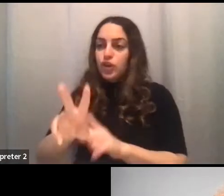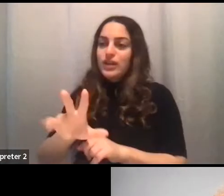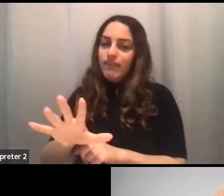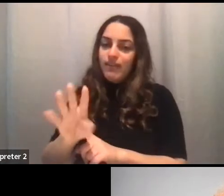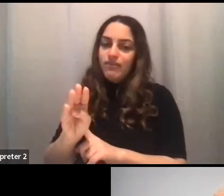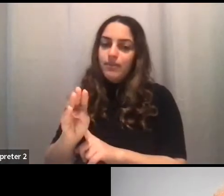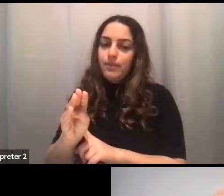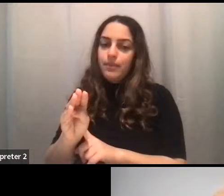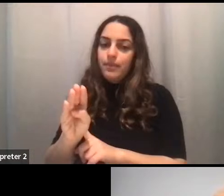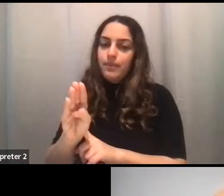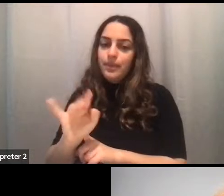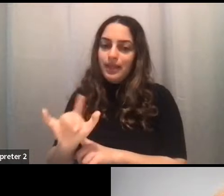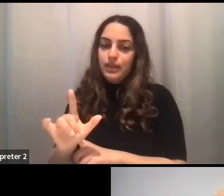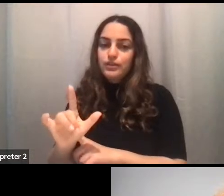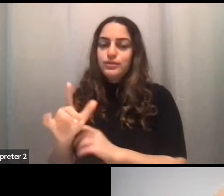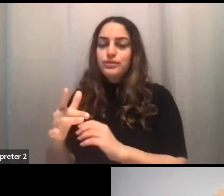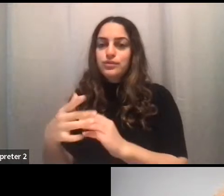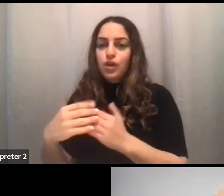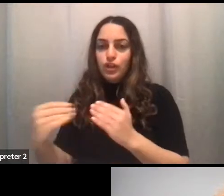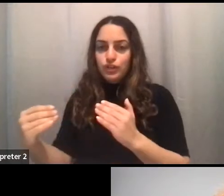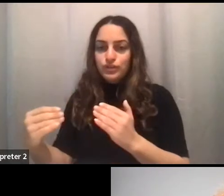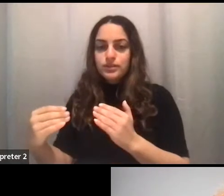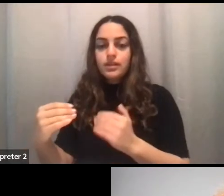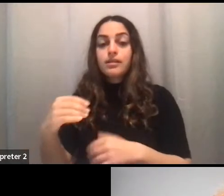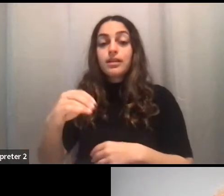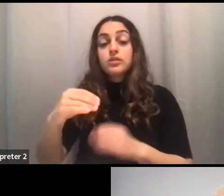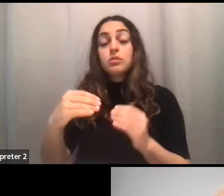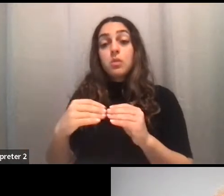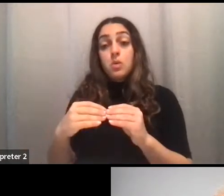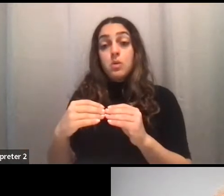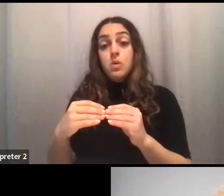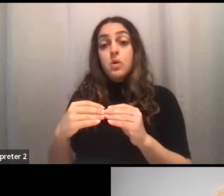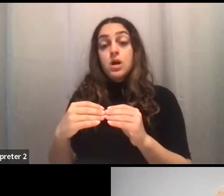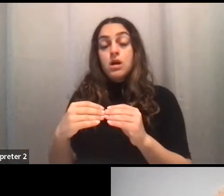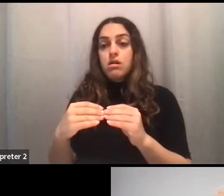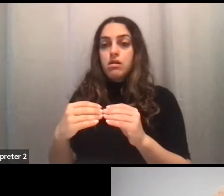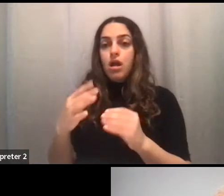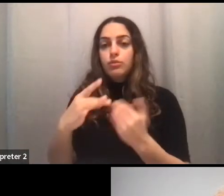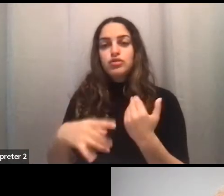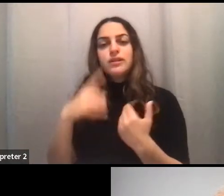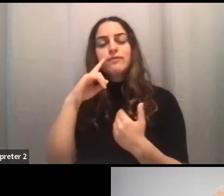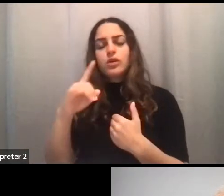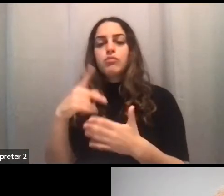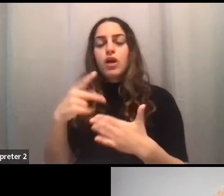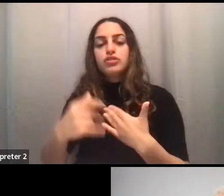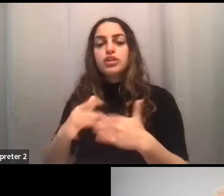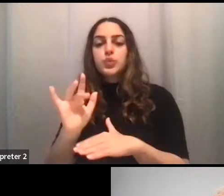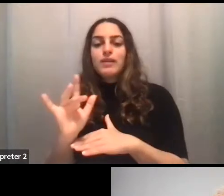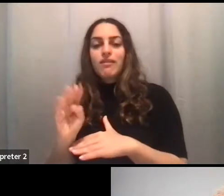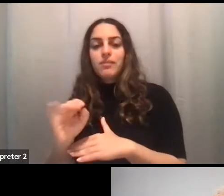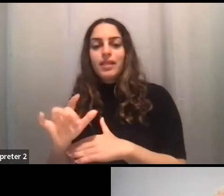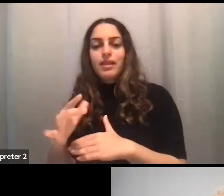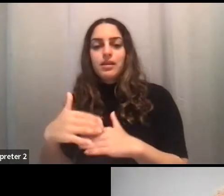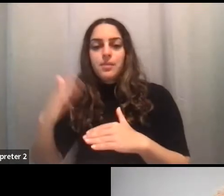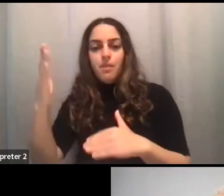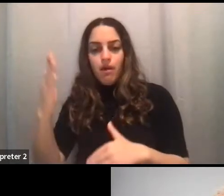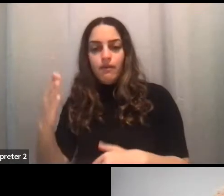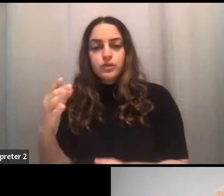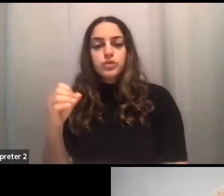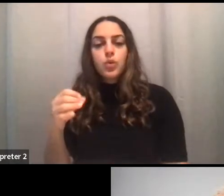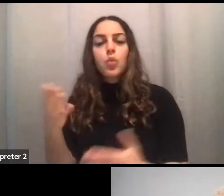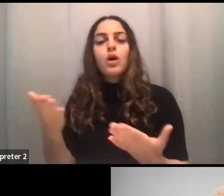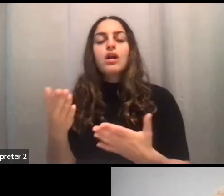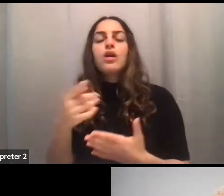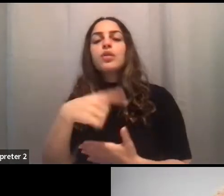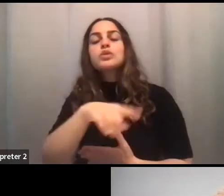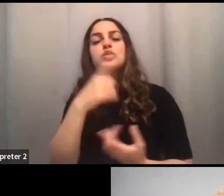was more optional for projects 25 million dollars and above so so what are these project labor agreements or agreements between contractors and one